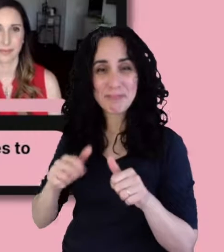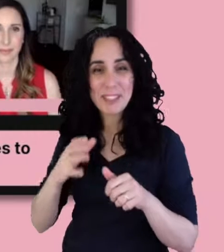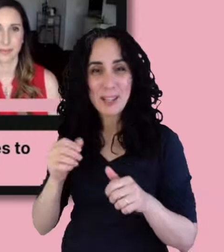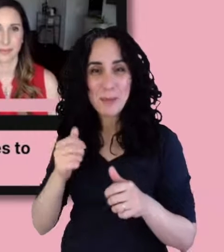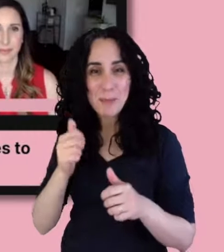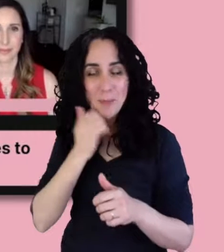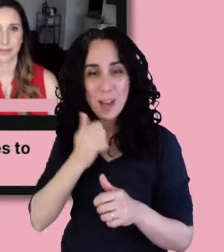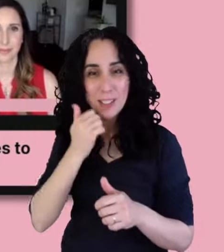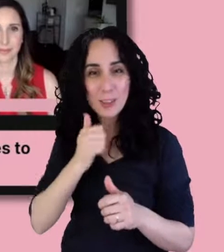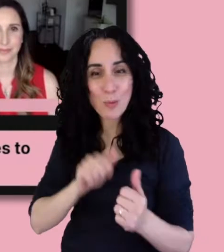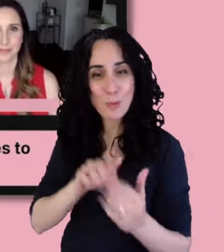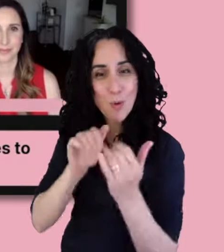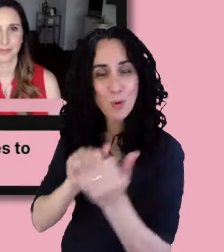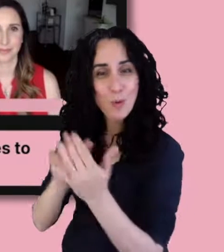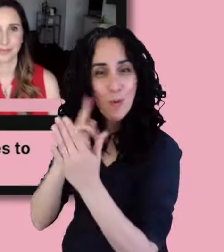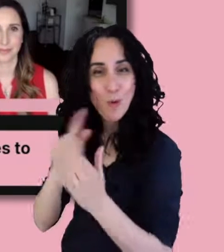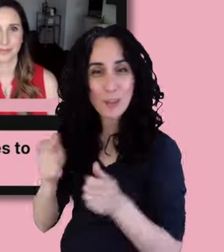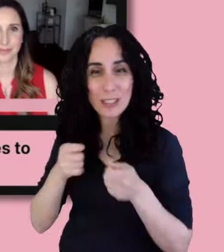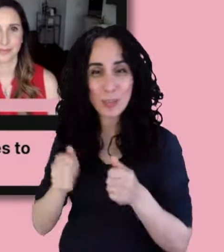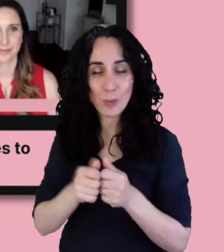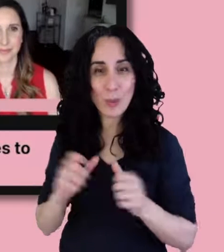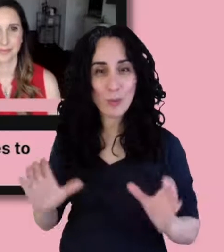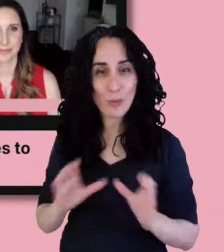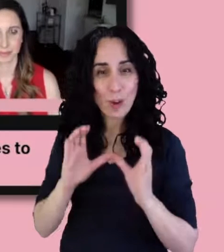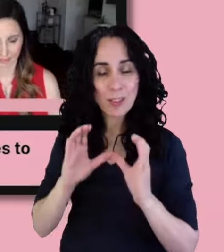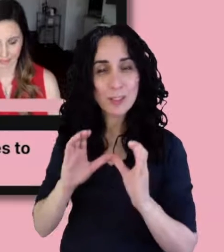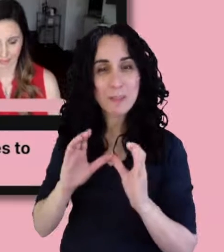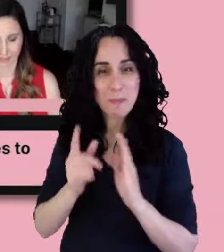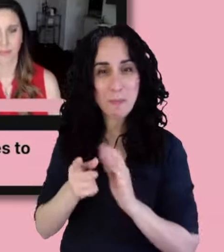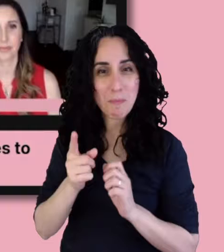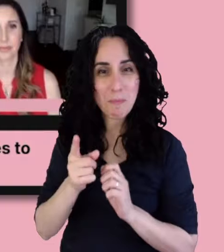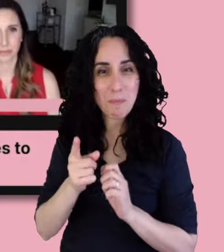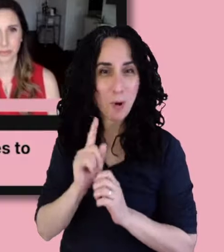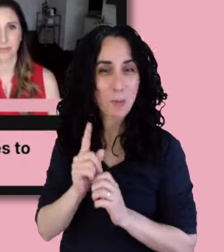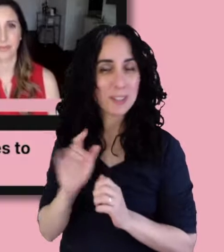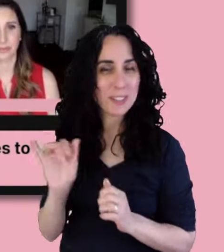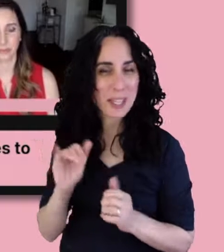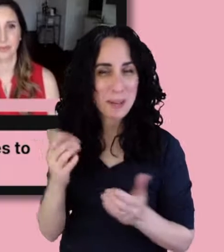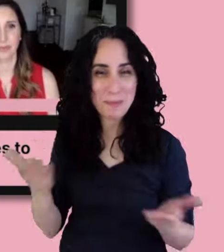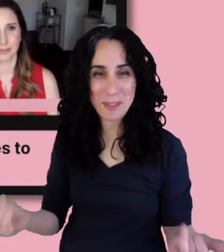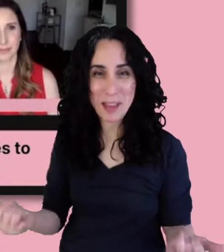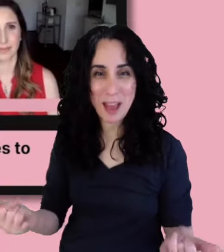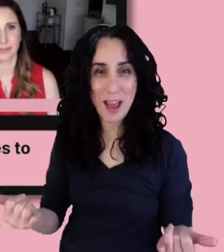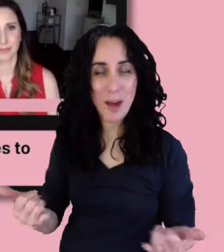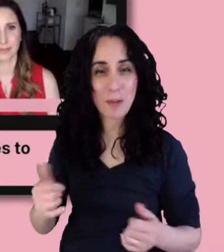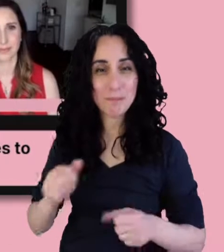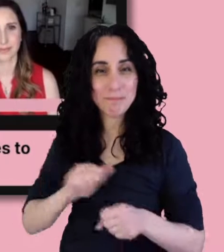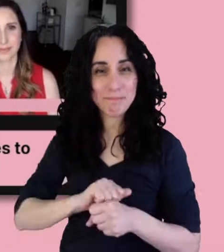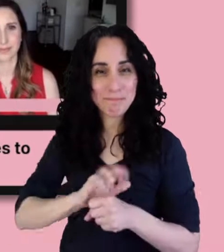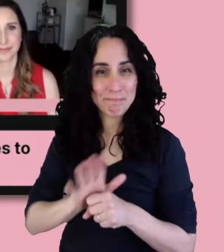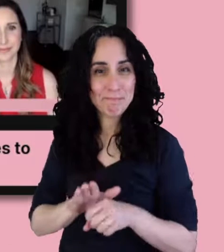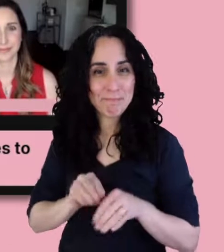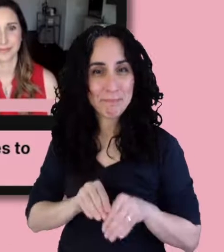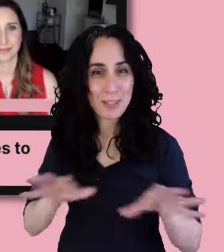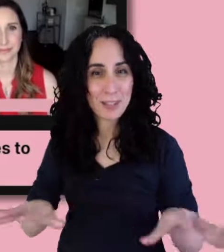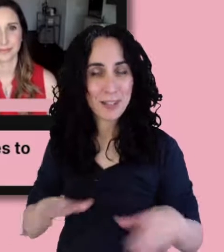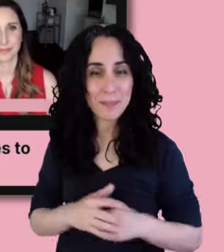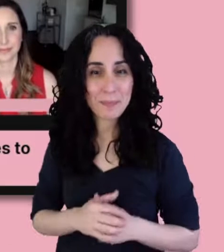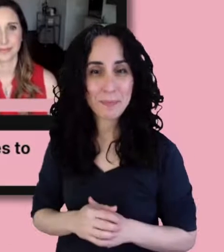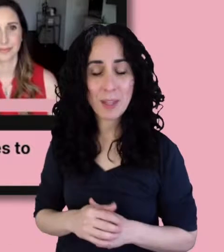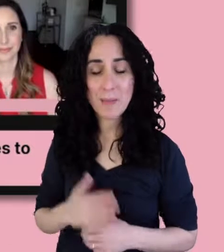crisis moments like the one that we are all globally in right now. And I'm so happy about that